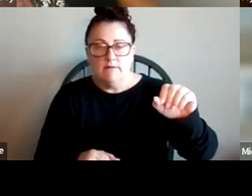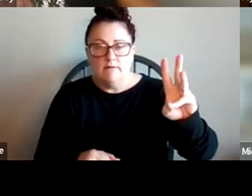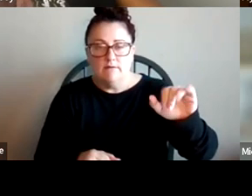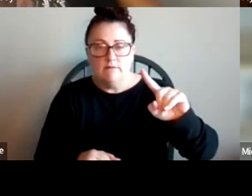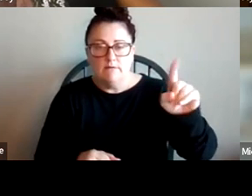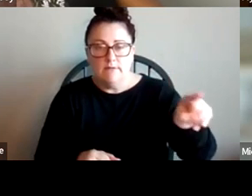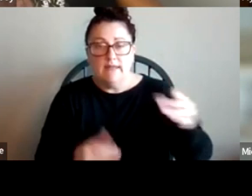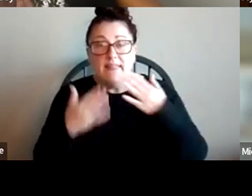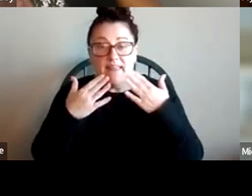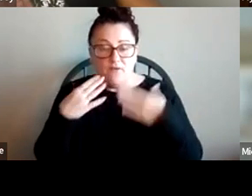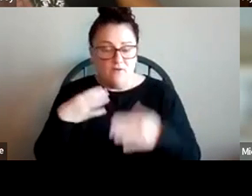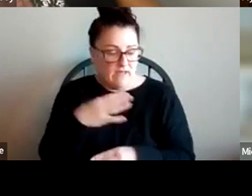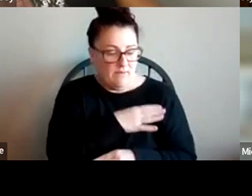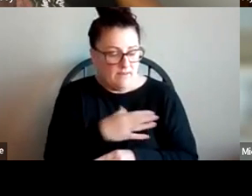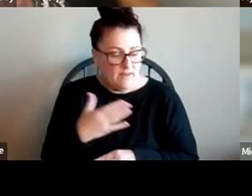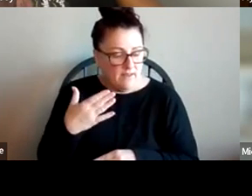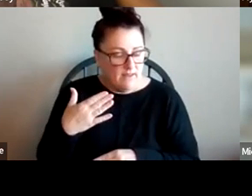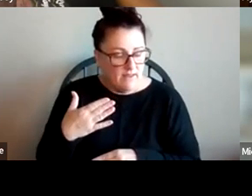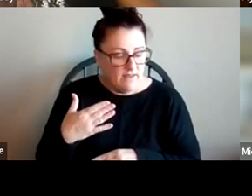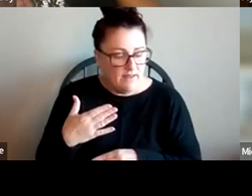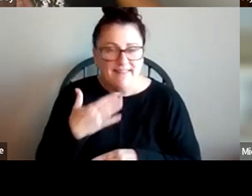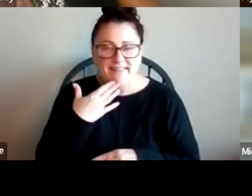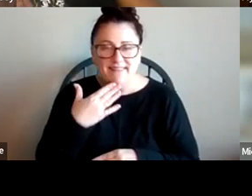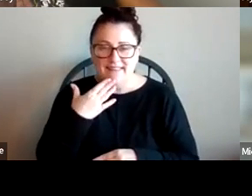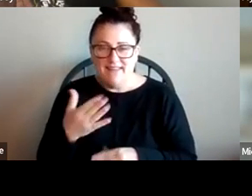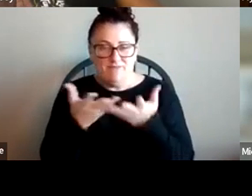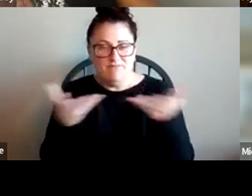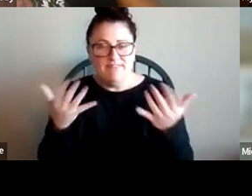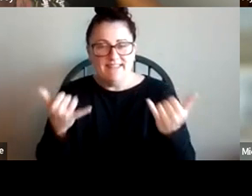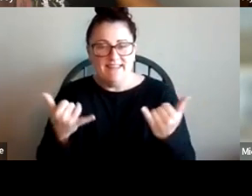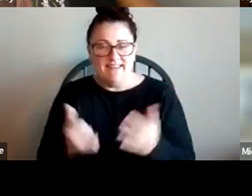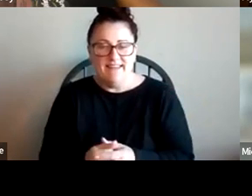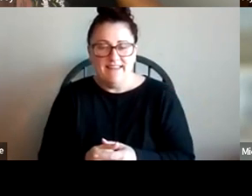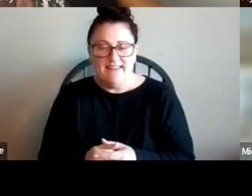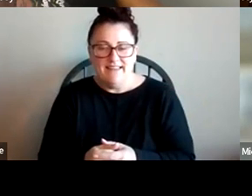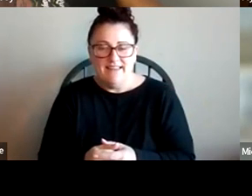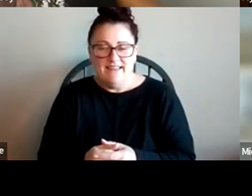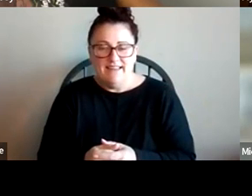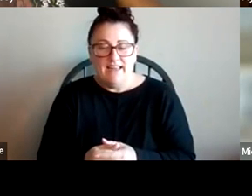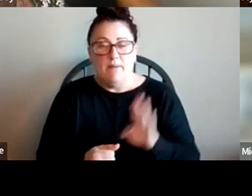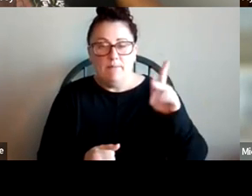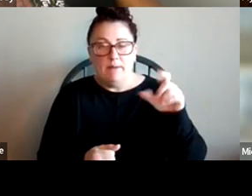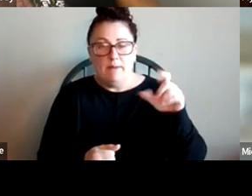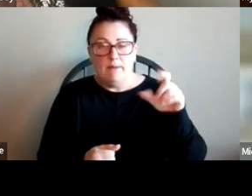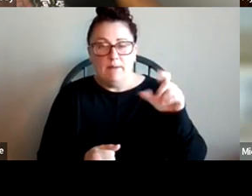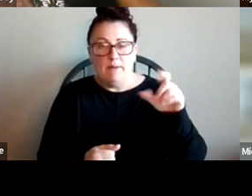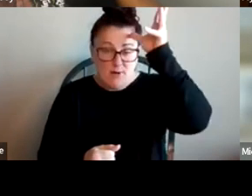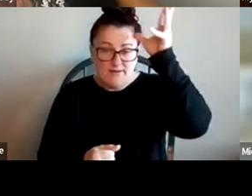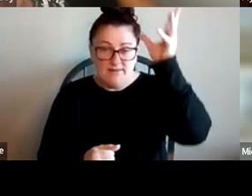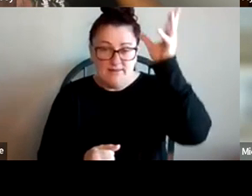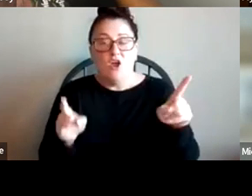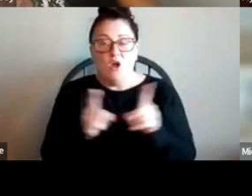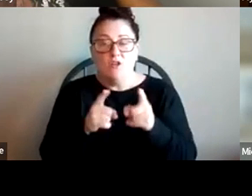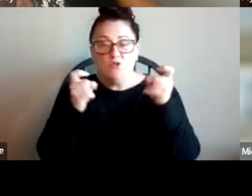committee and thank you to Councillor Mejia for this forum today. I live in Brighton. I am a BPS parent and also the Director